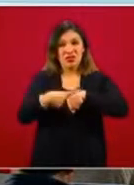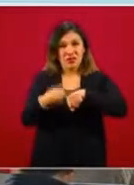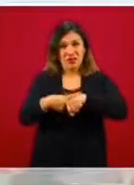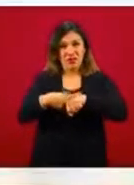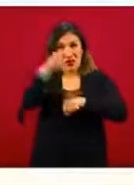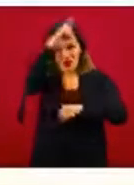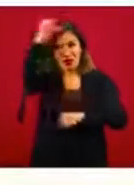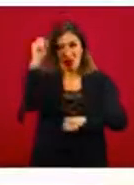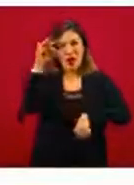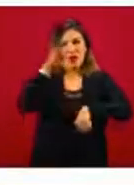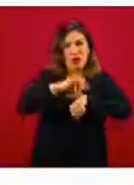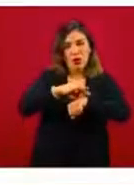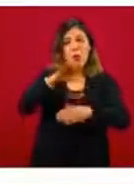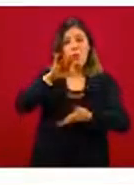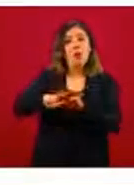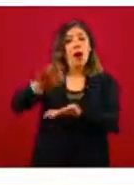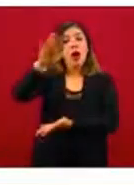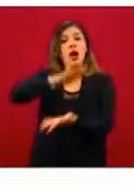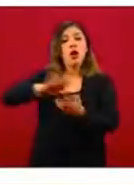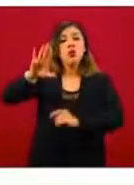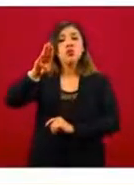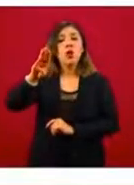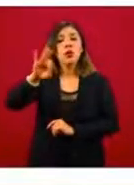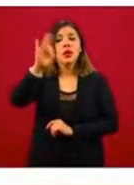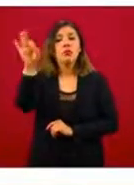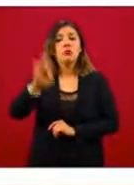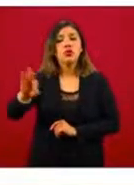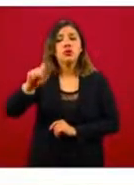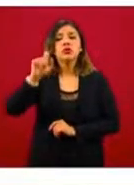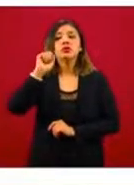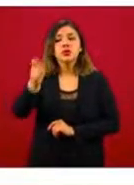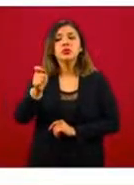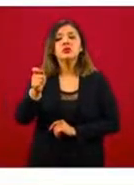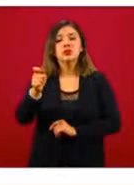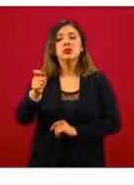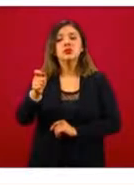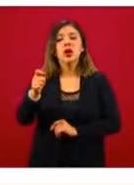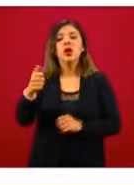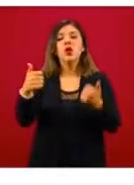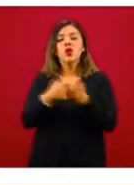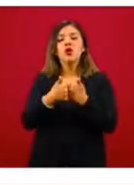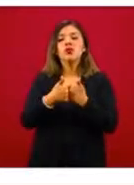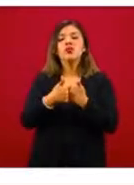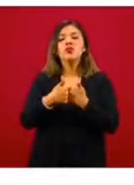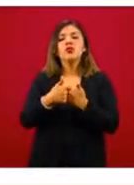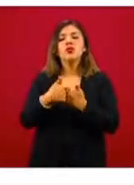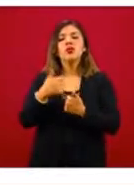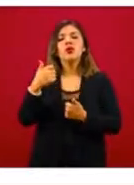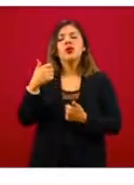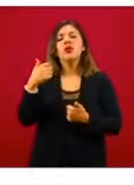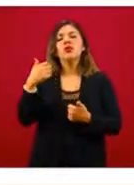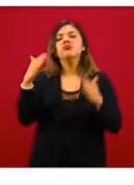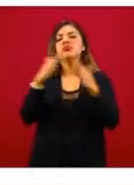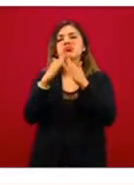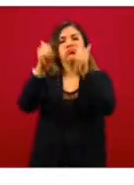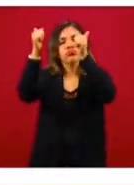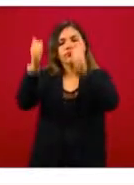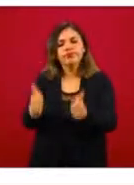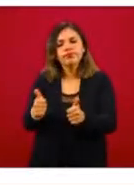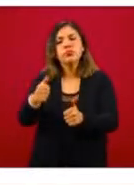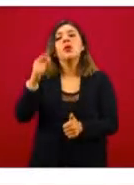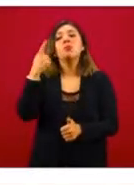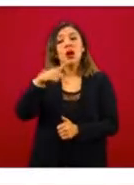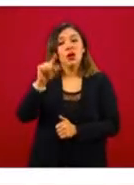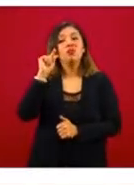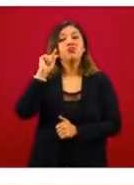20,217 cases. The majority of them, 90%, are outpatients. even